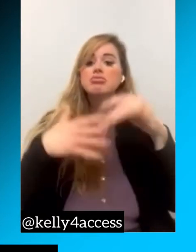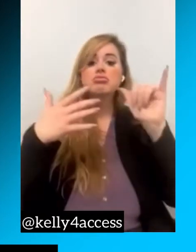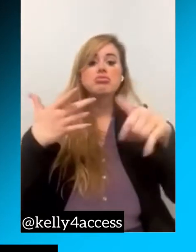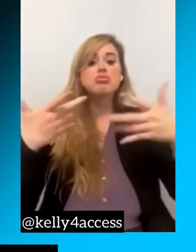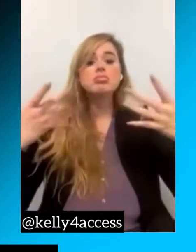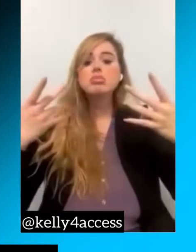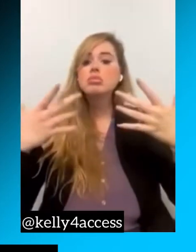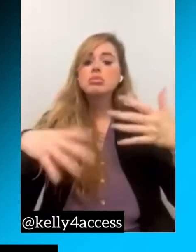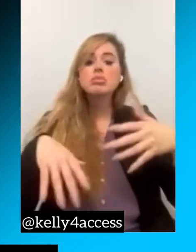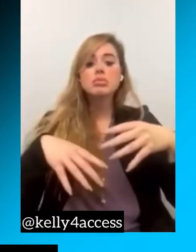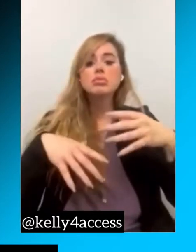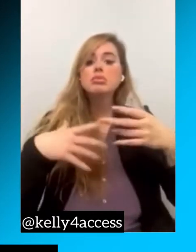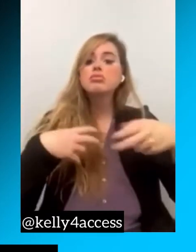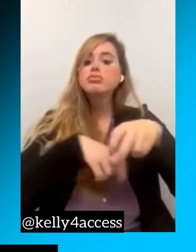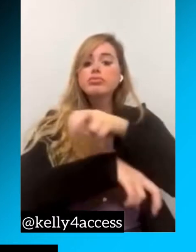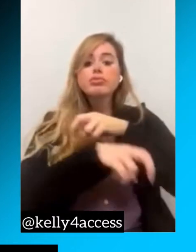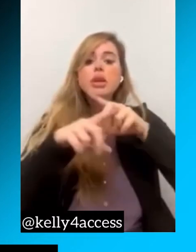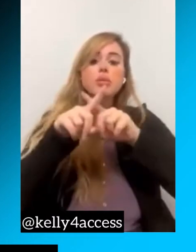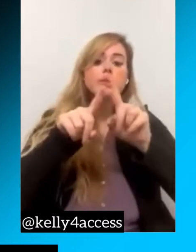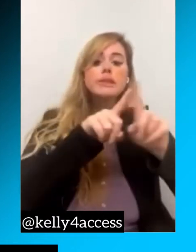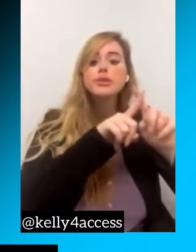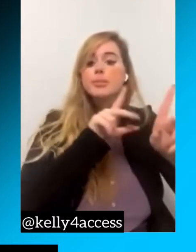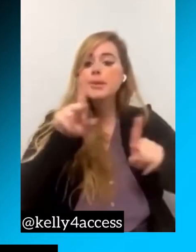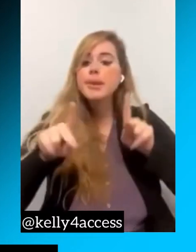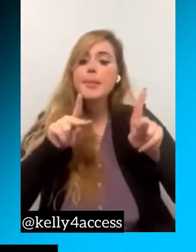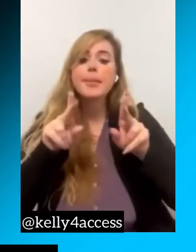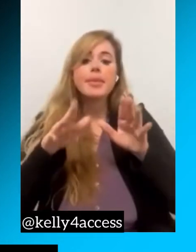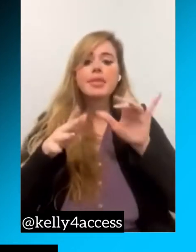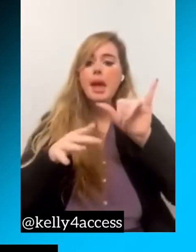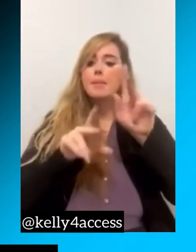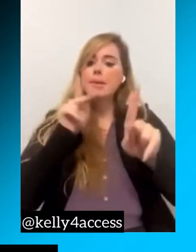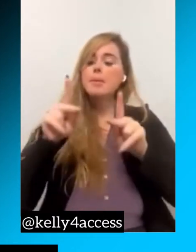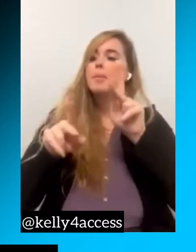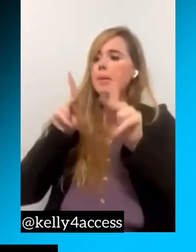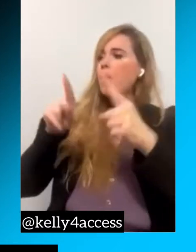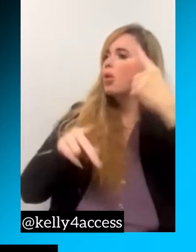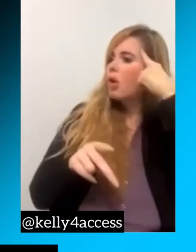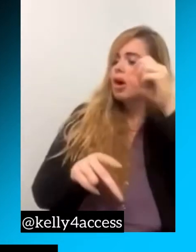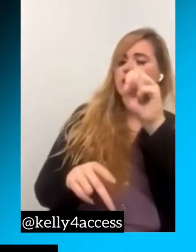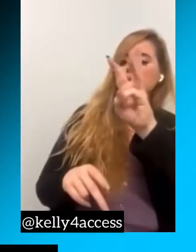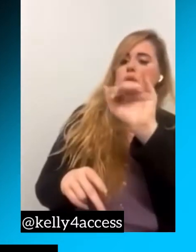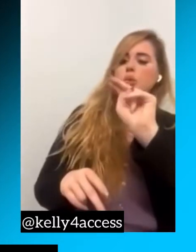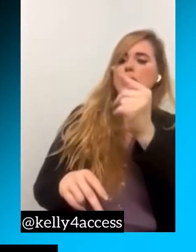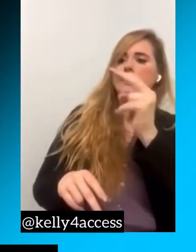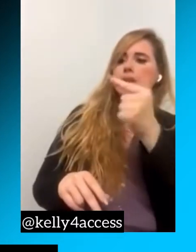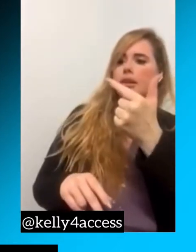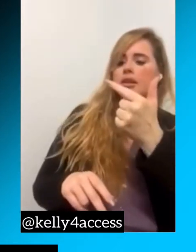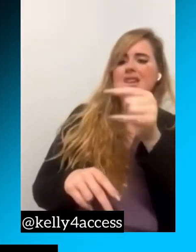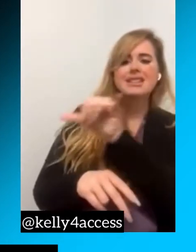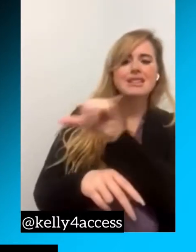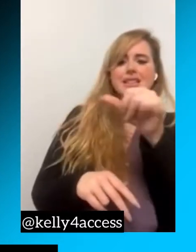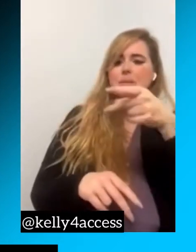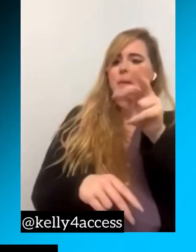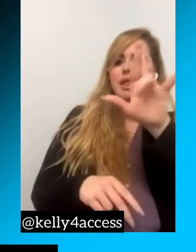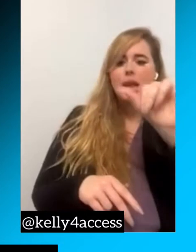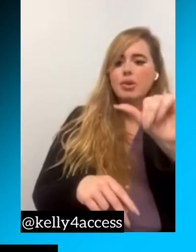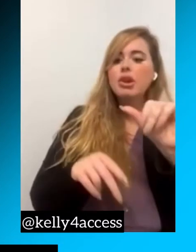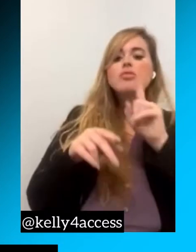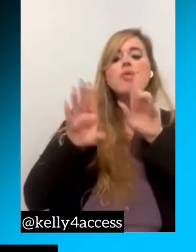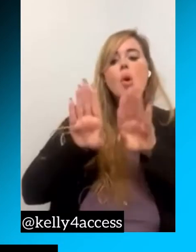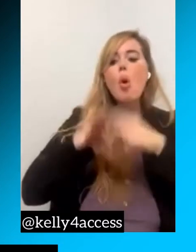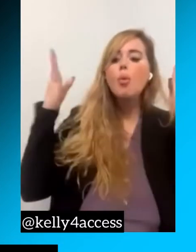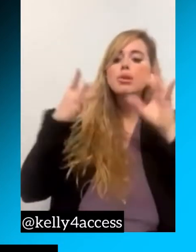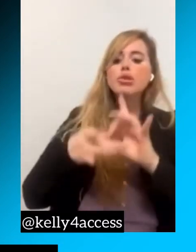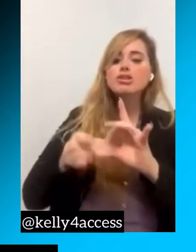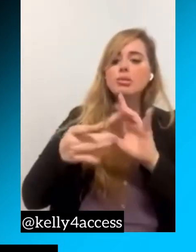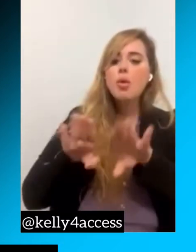up. Yeah, They think they may that use. swinging is polyamory, which is not. Like they do it like swinging or open relation. Like also they switch it